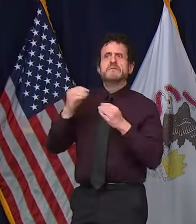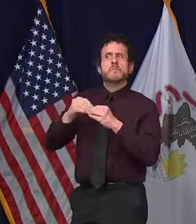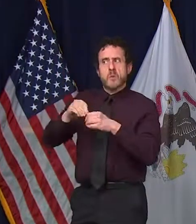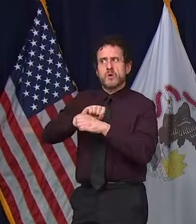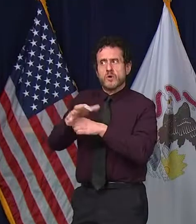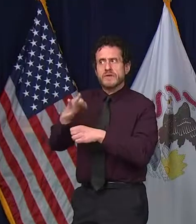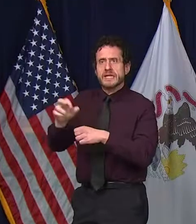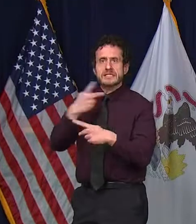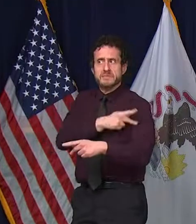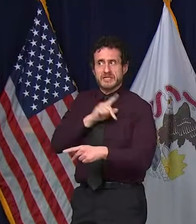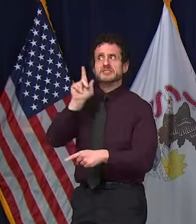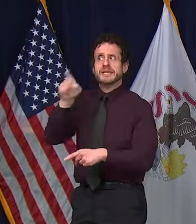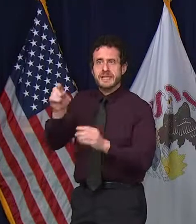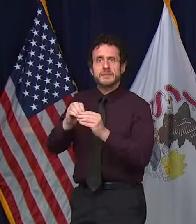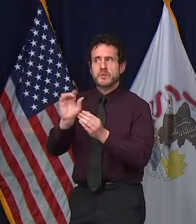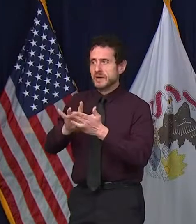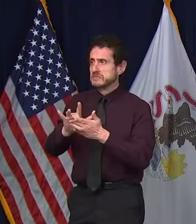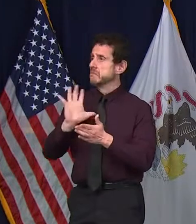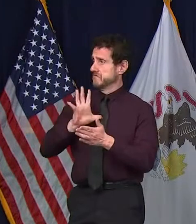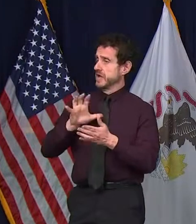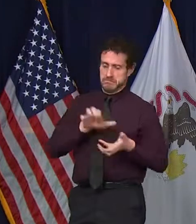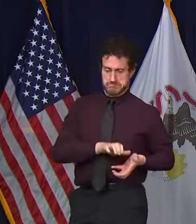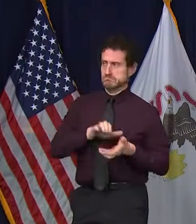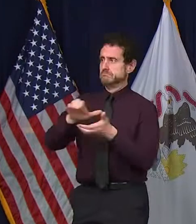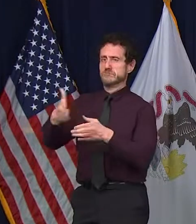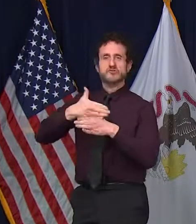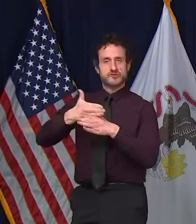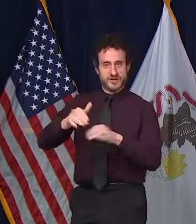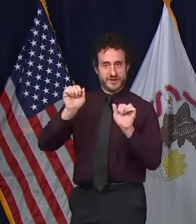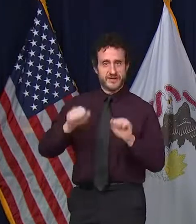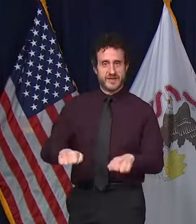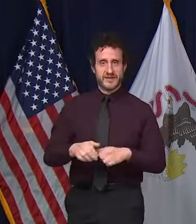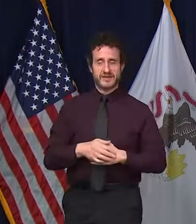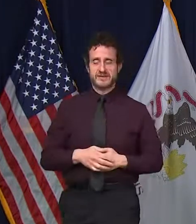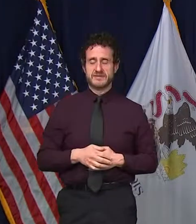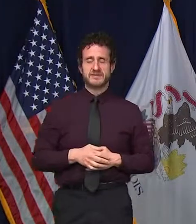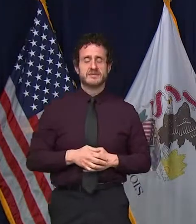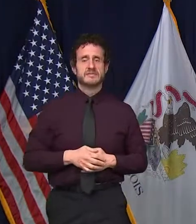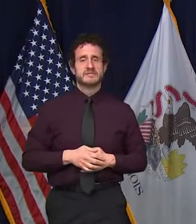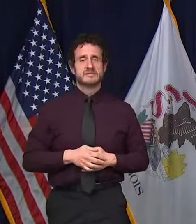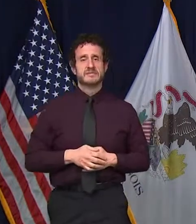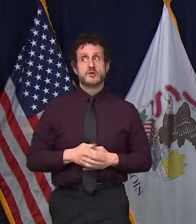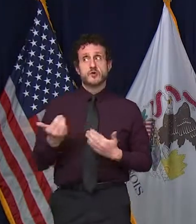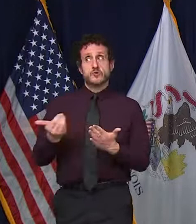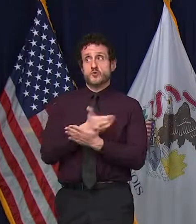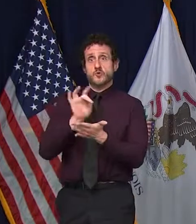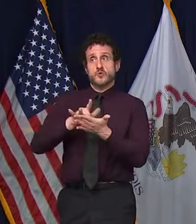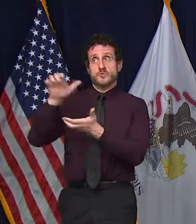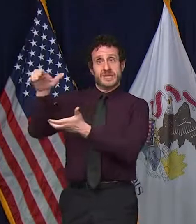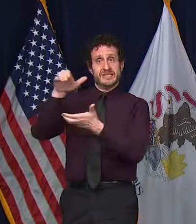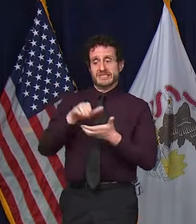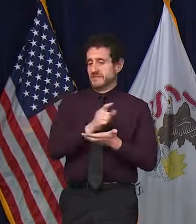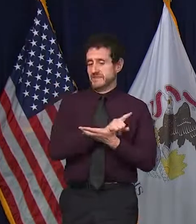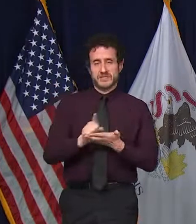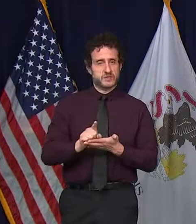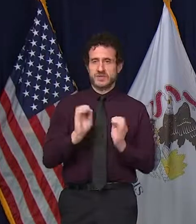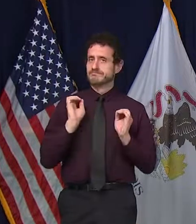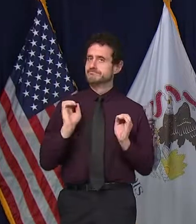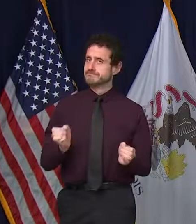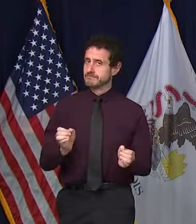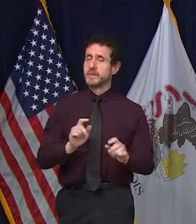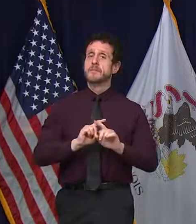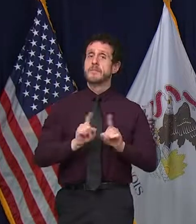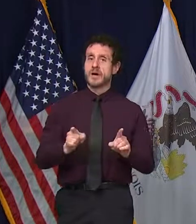medicine for their COVID-19 cases. We will not be getting any shipments of remdesivir this week, but we